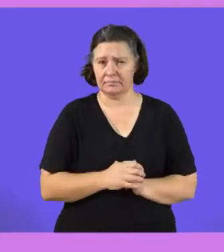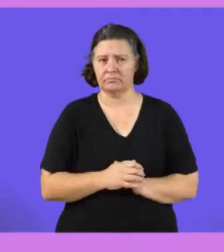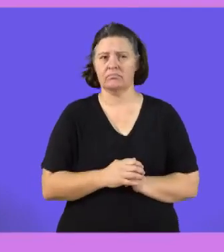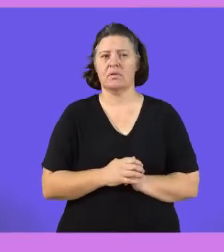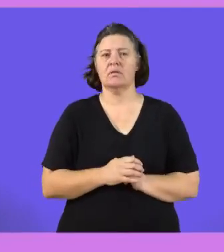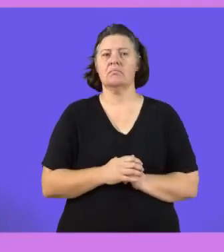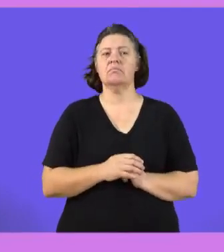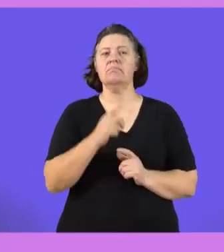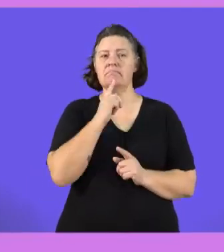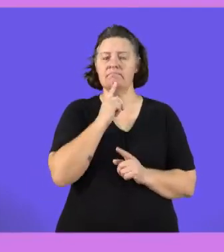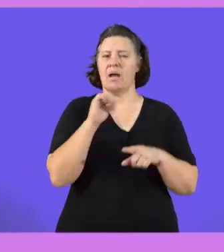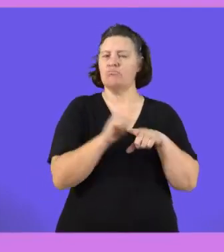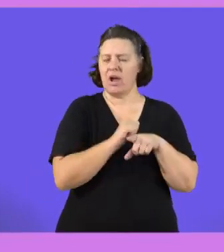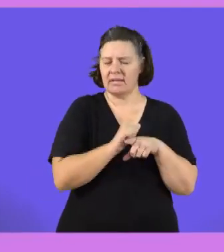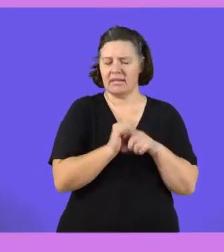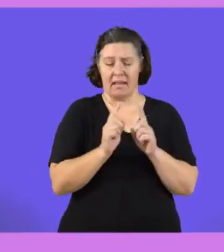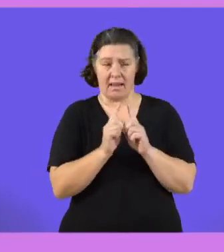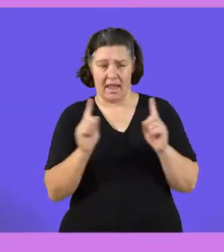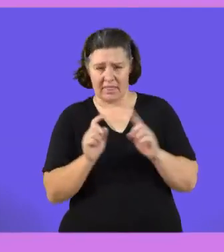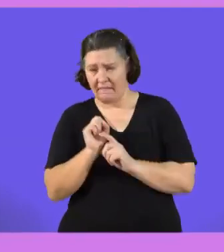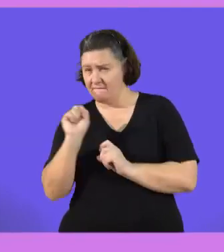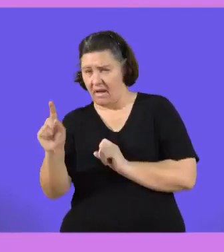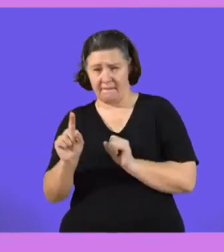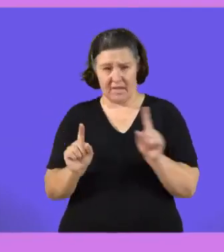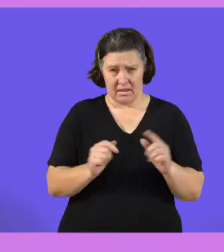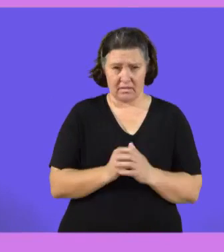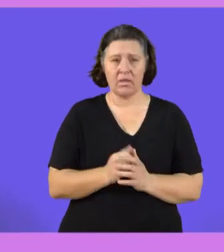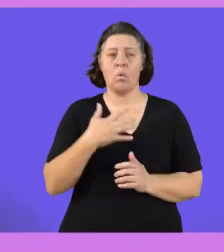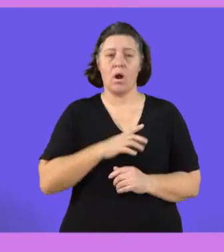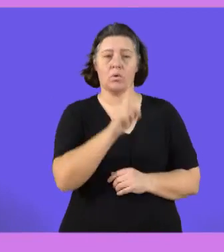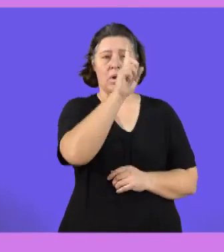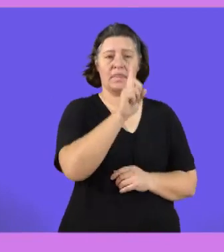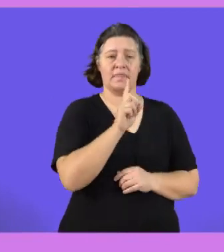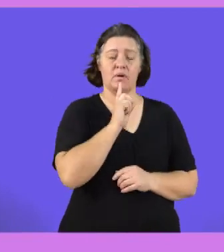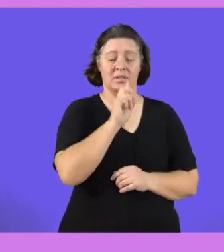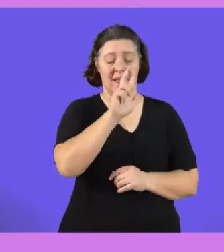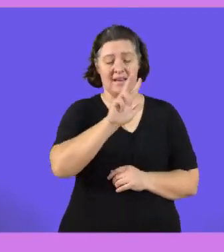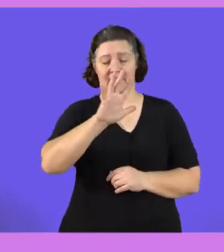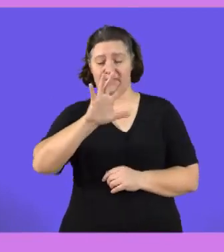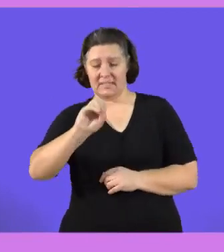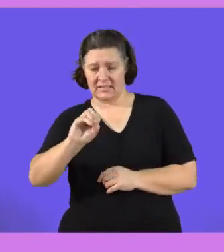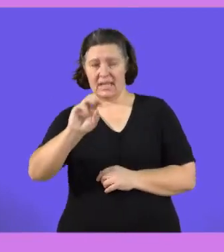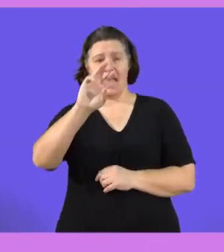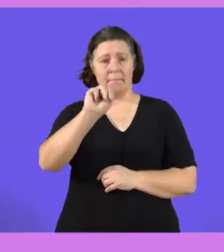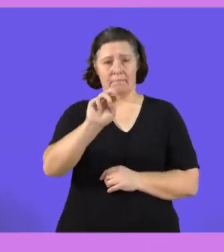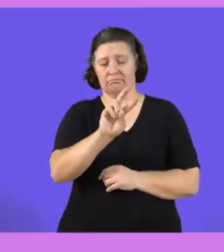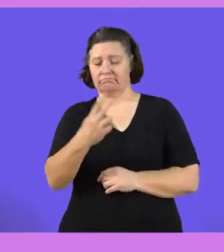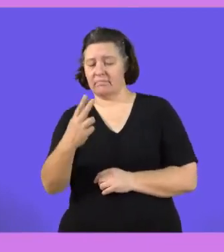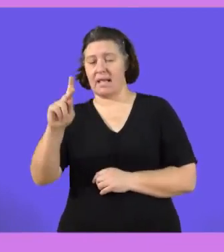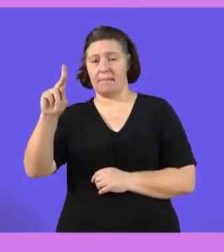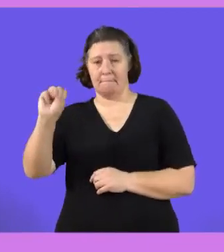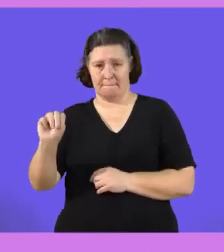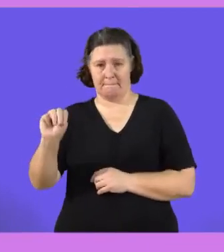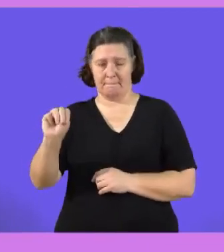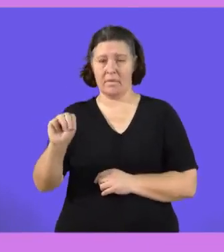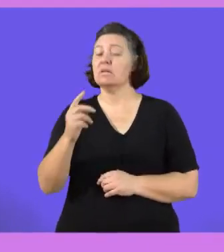saying practice length and distance, right? So I want you to convert 1,850 meters into